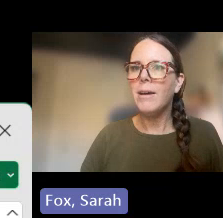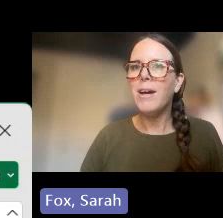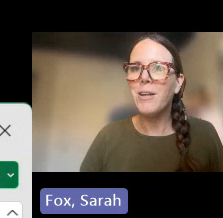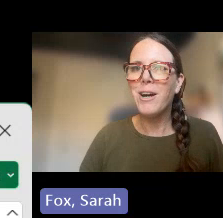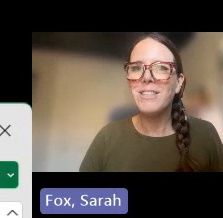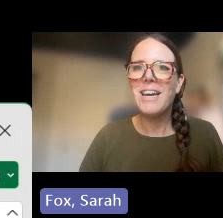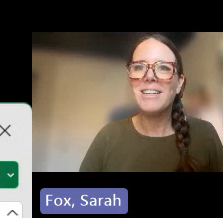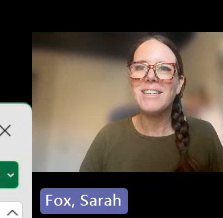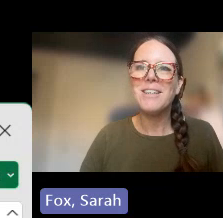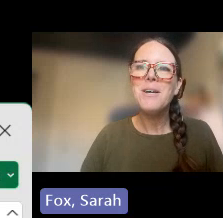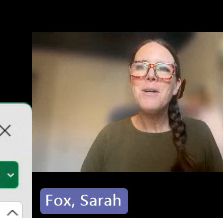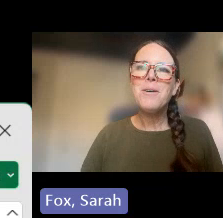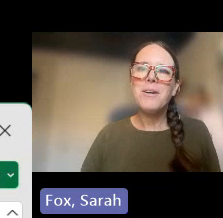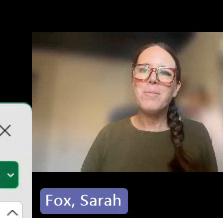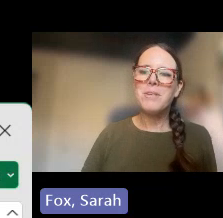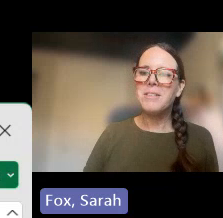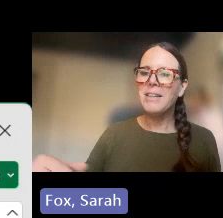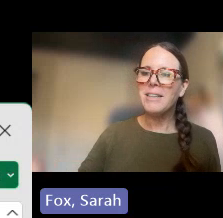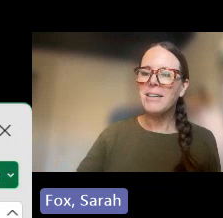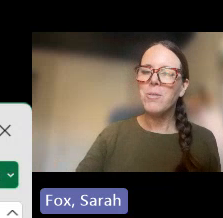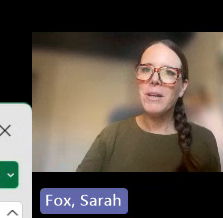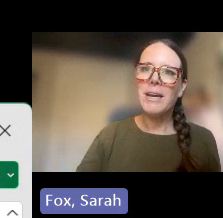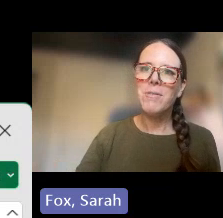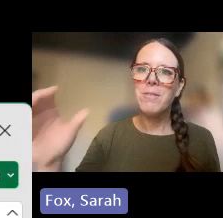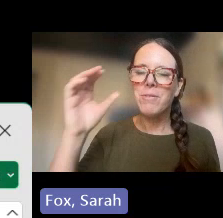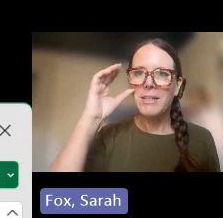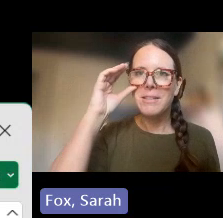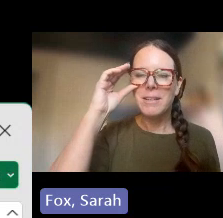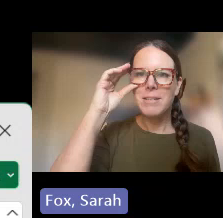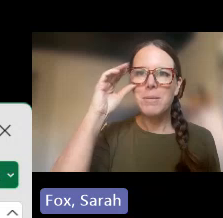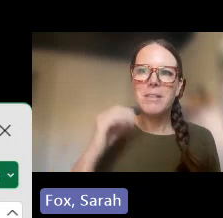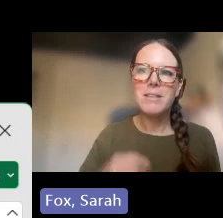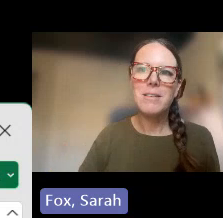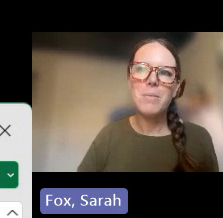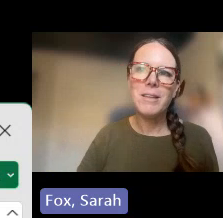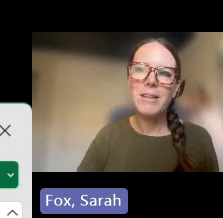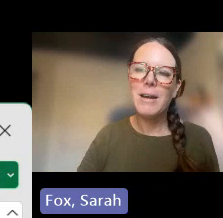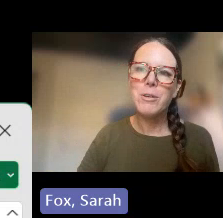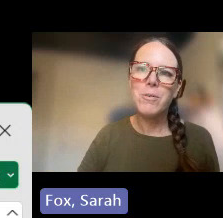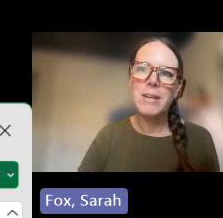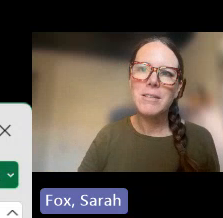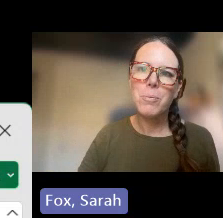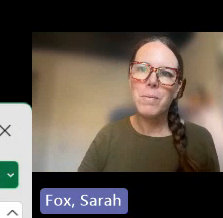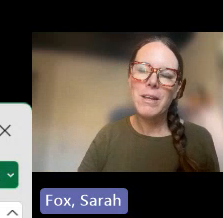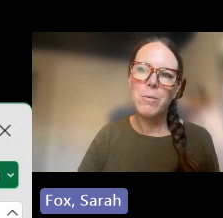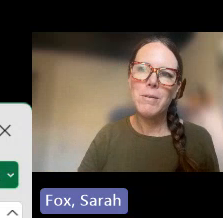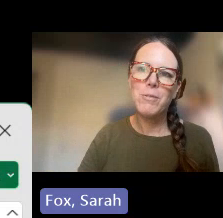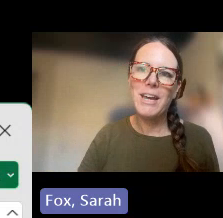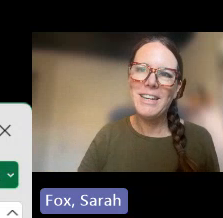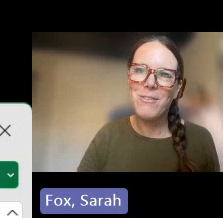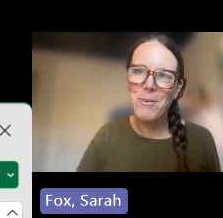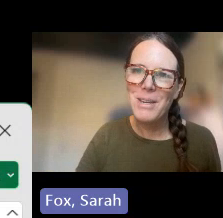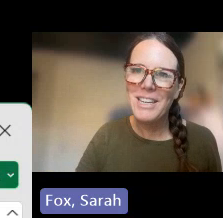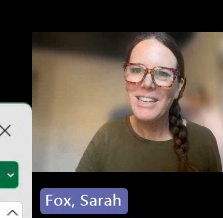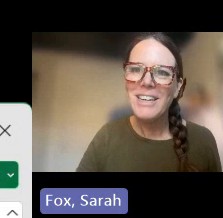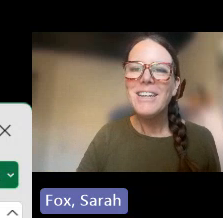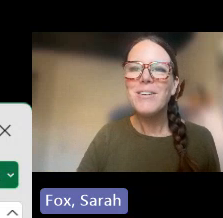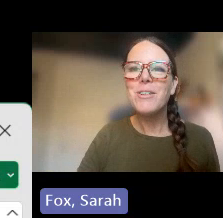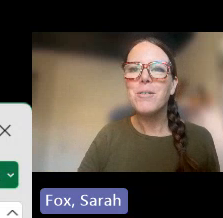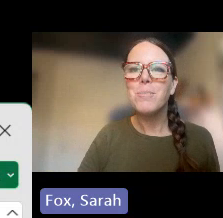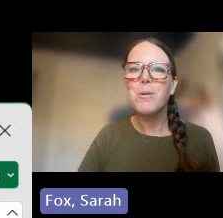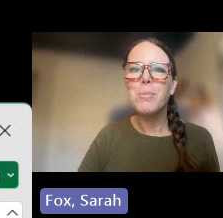not contacting the site that you want to have the event. Seems to me, I would agree that's a kind of a red flag for